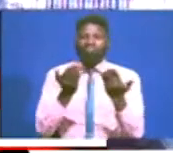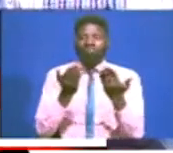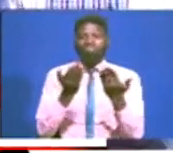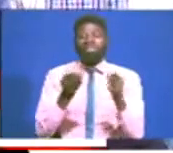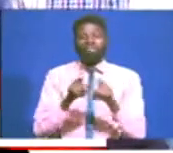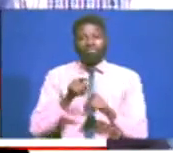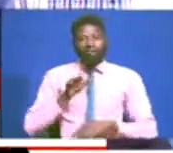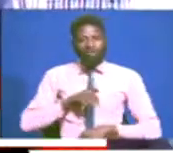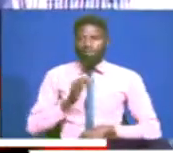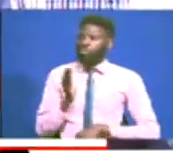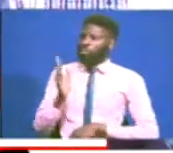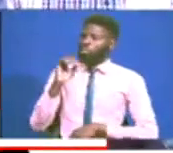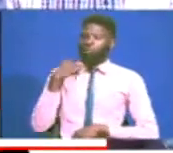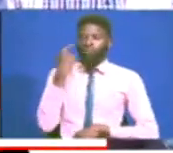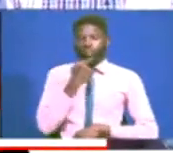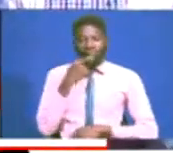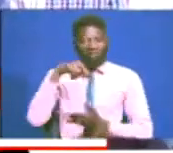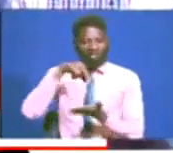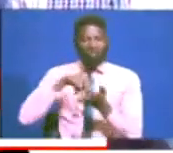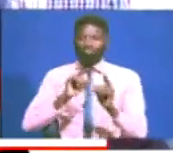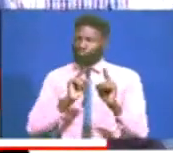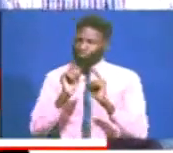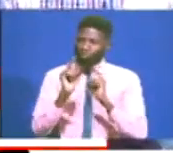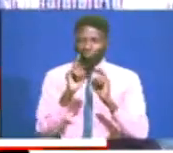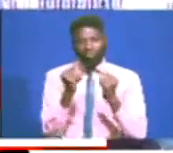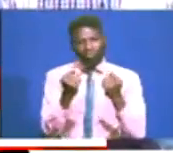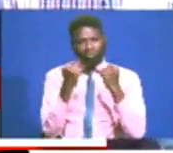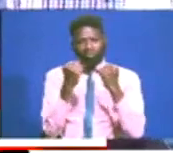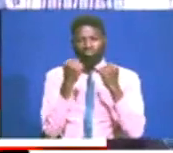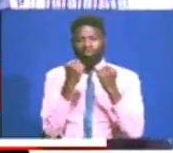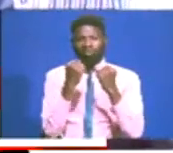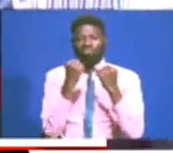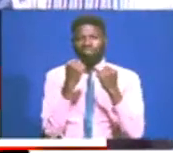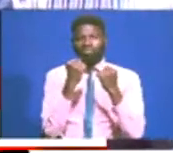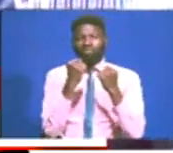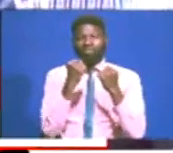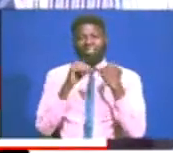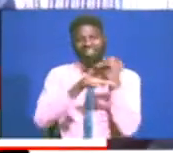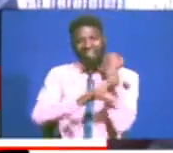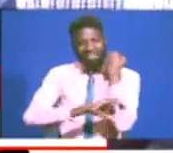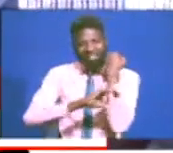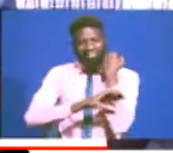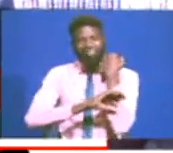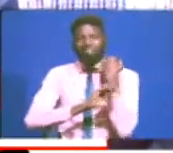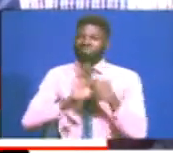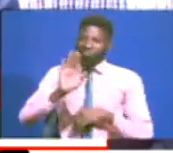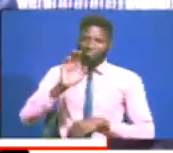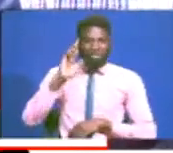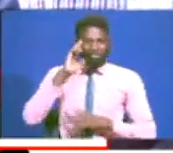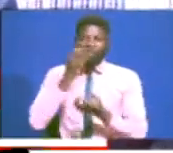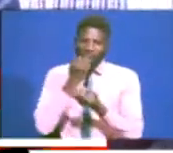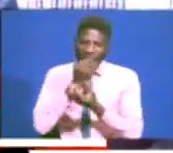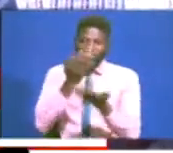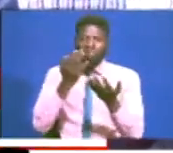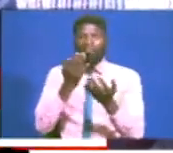strongly and reminded the country of the warning of Prophet Amos. And I